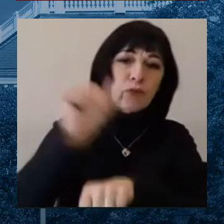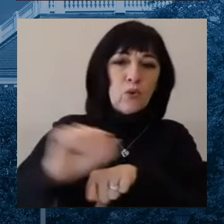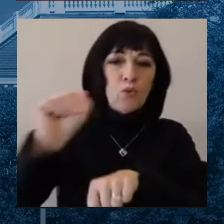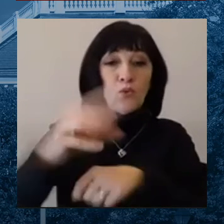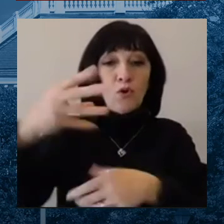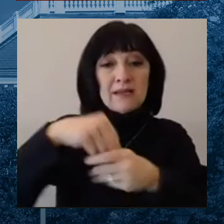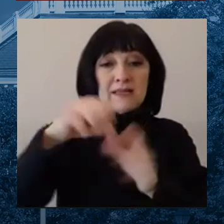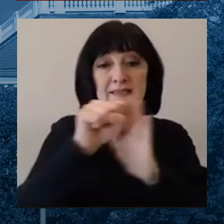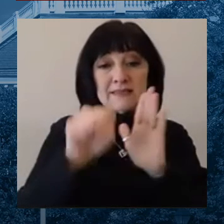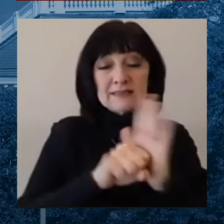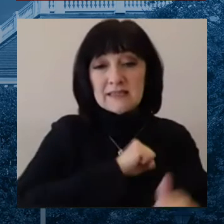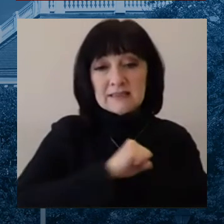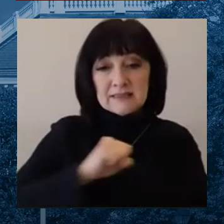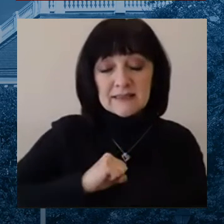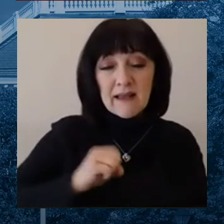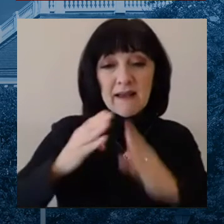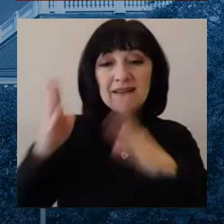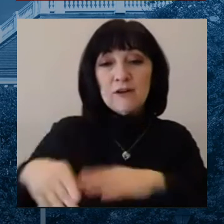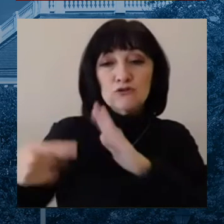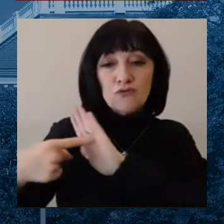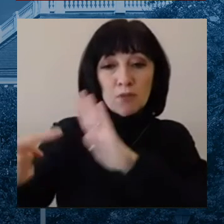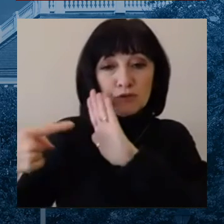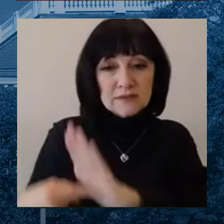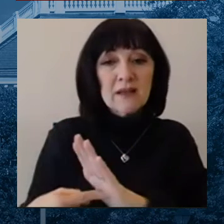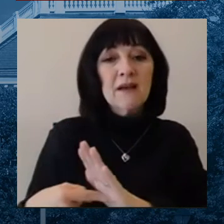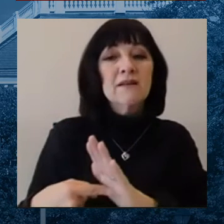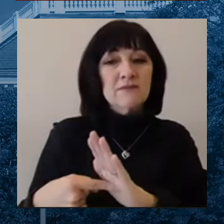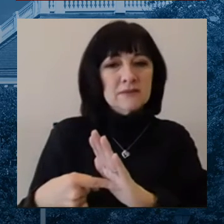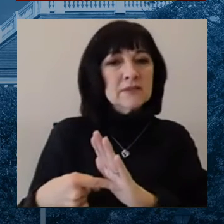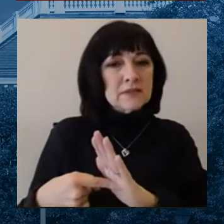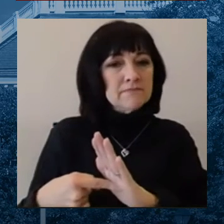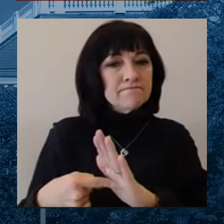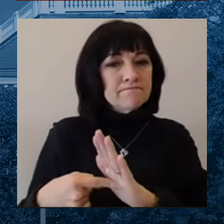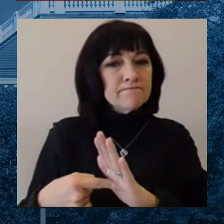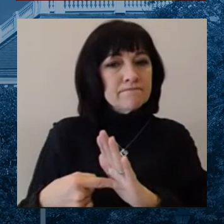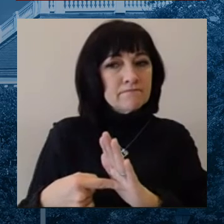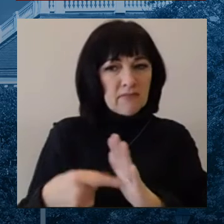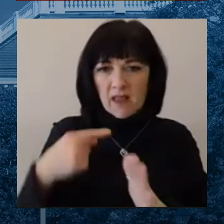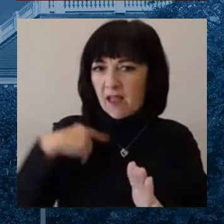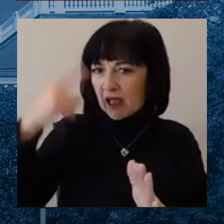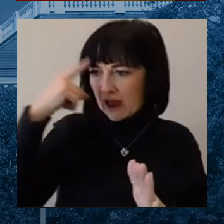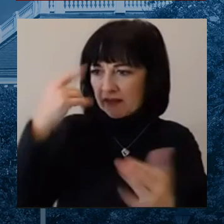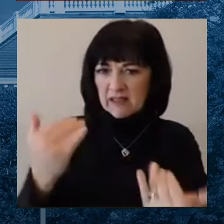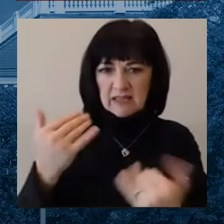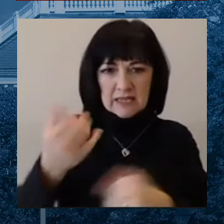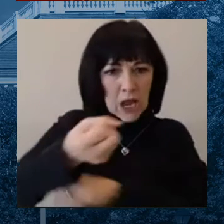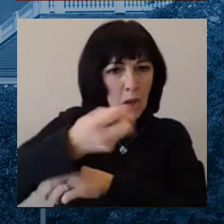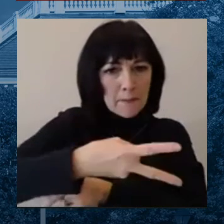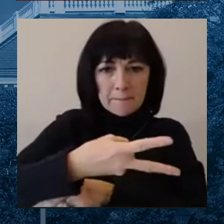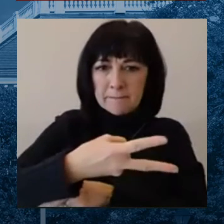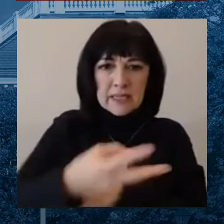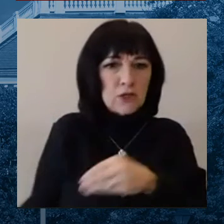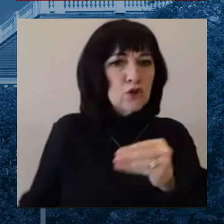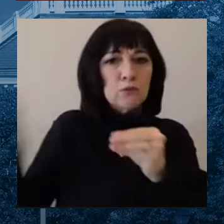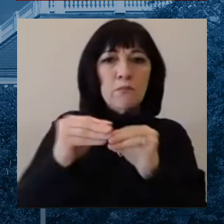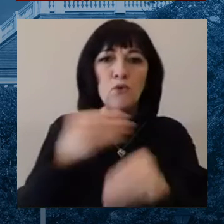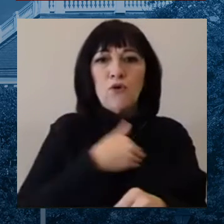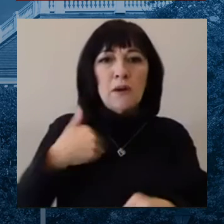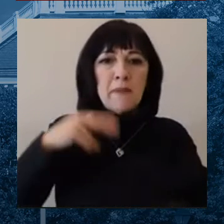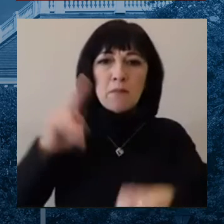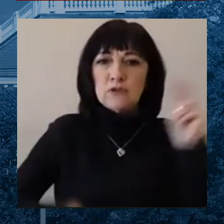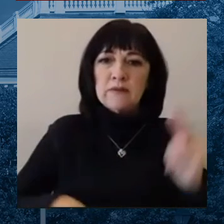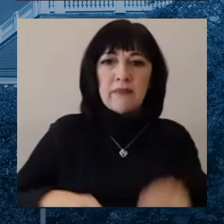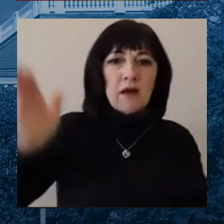the state House of Representatives. More members than I think ever in our history, certainly and ever in my